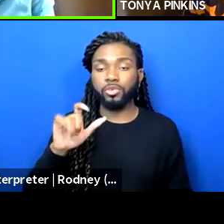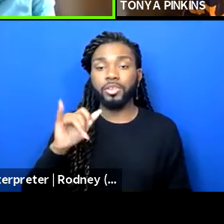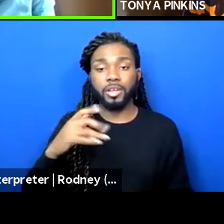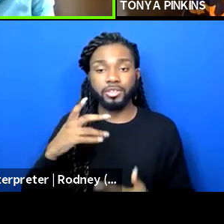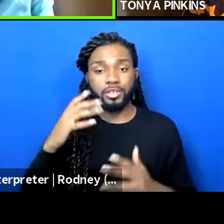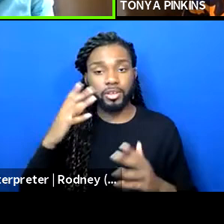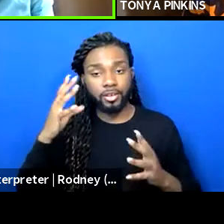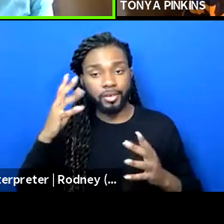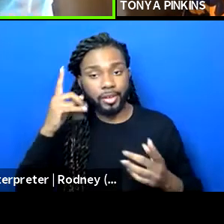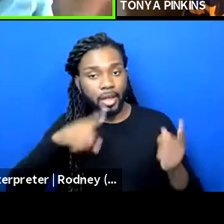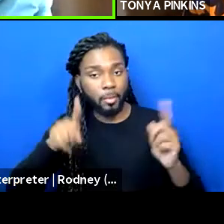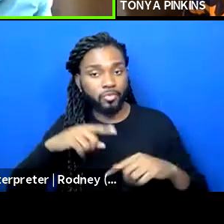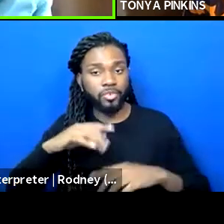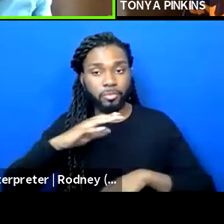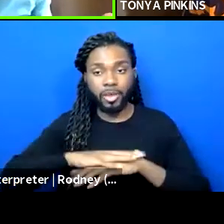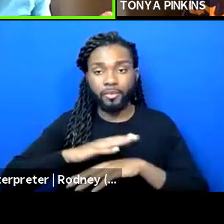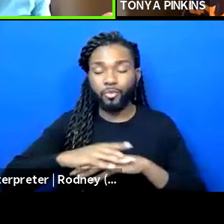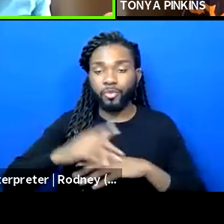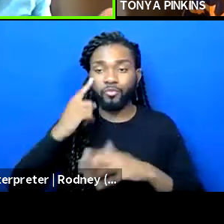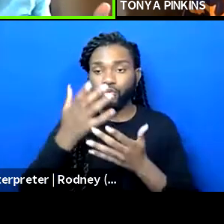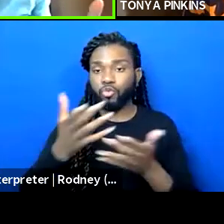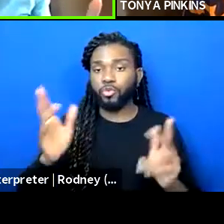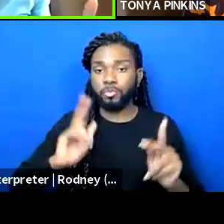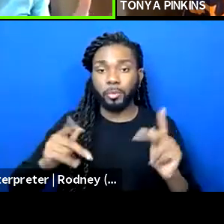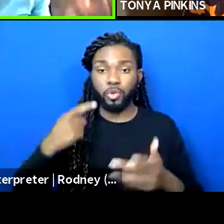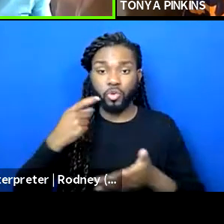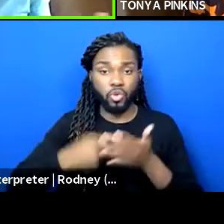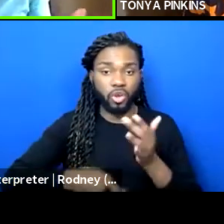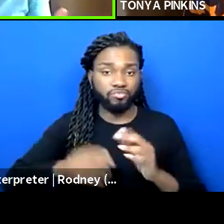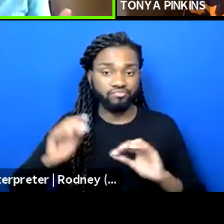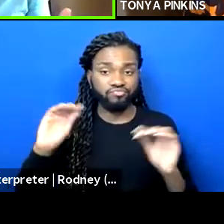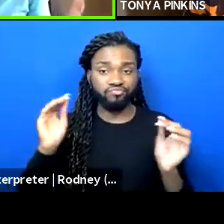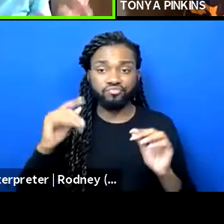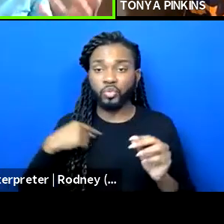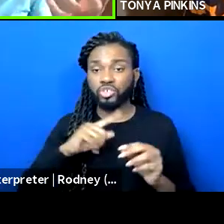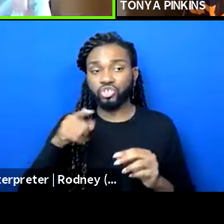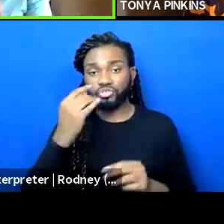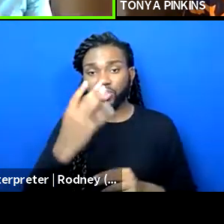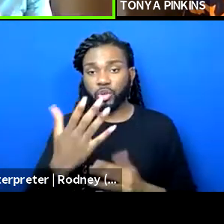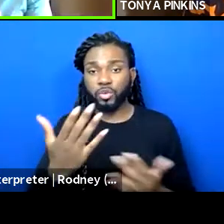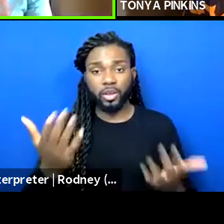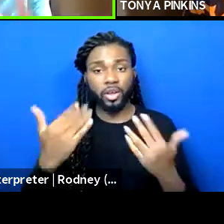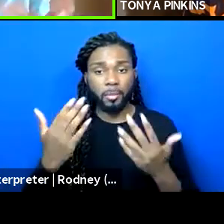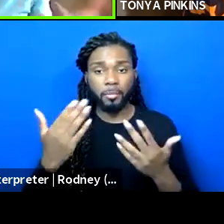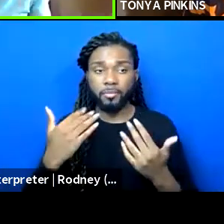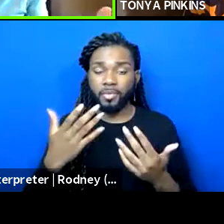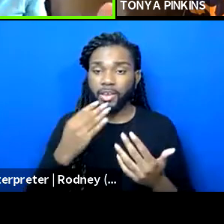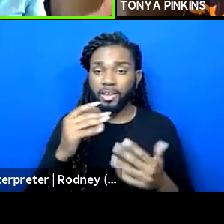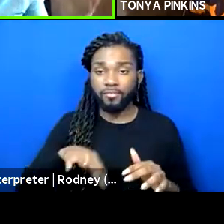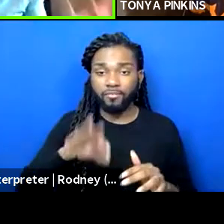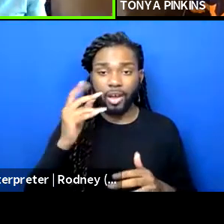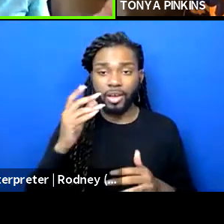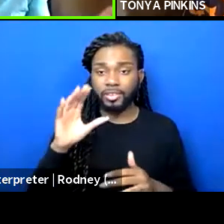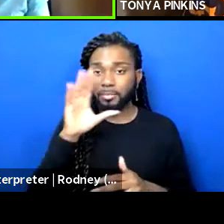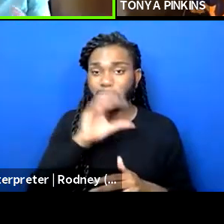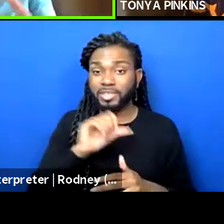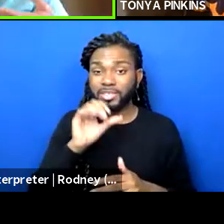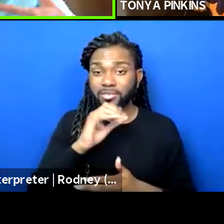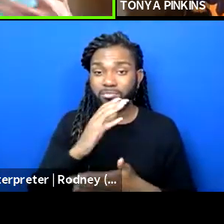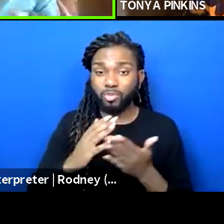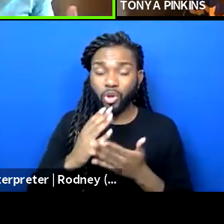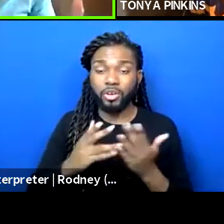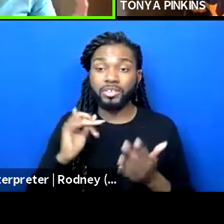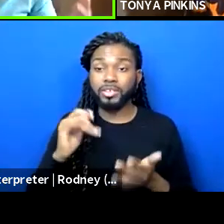majority. There's no cost. We say, you know, come to us to find the missing parts, which are other